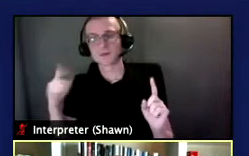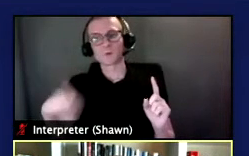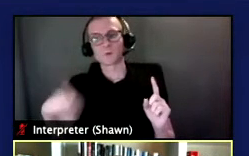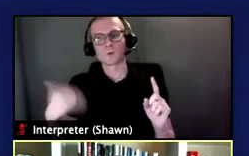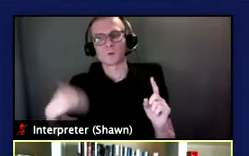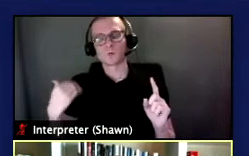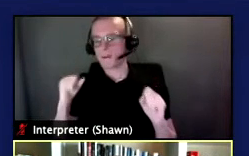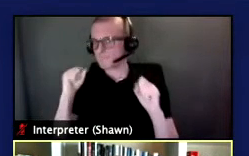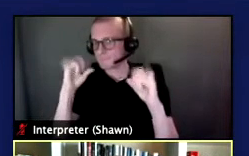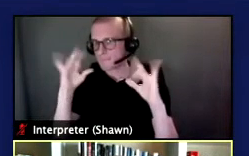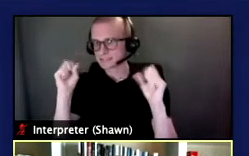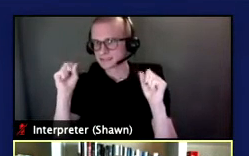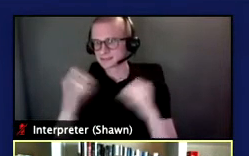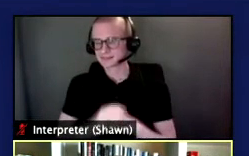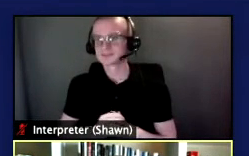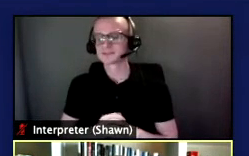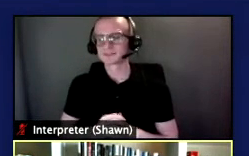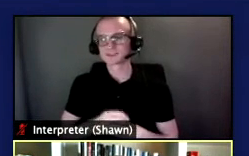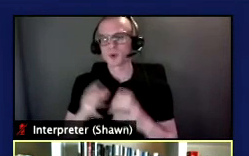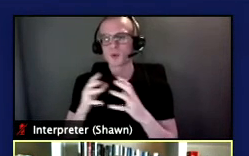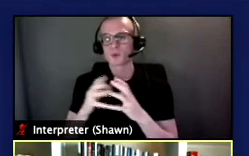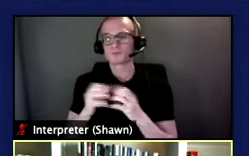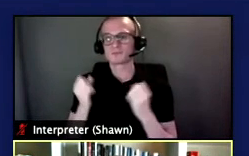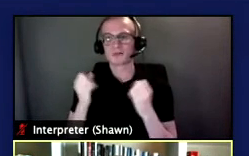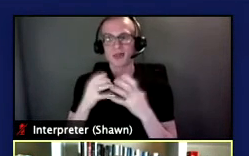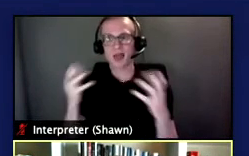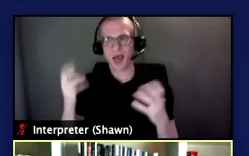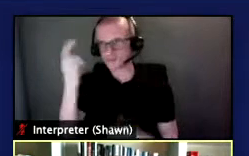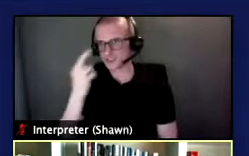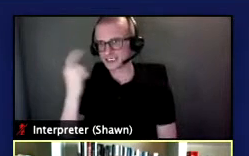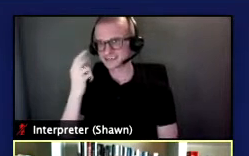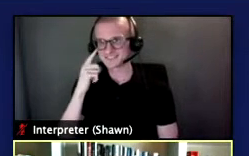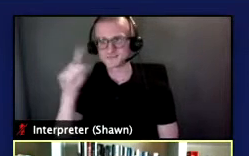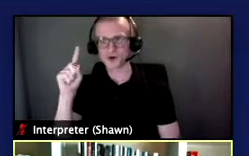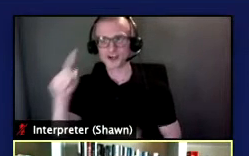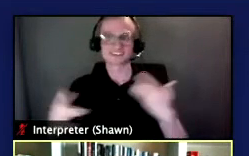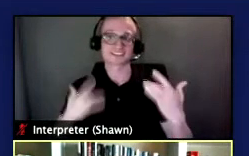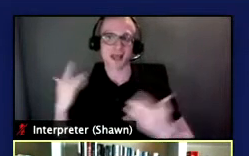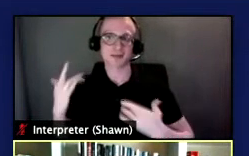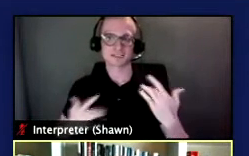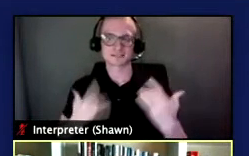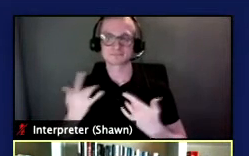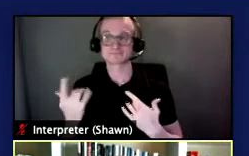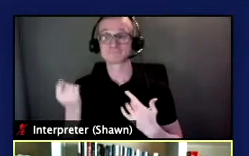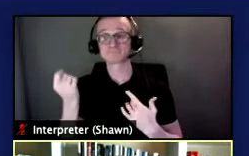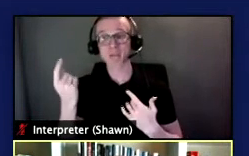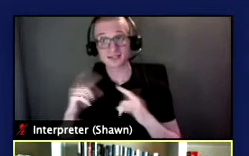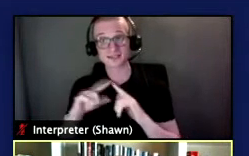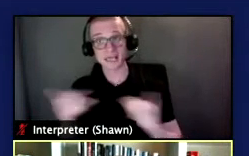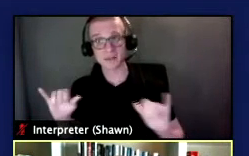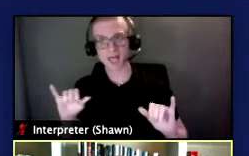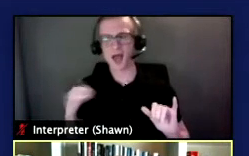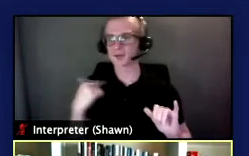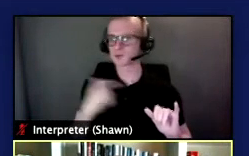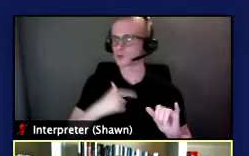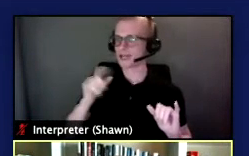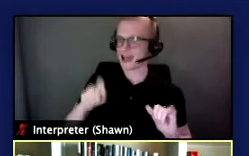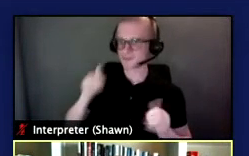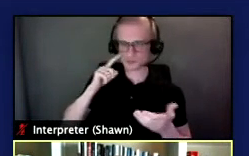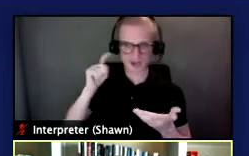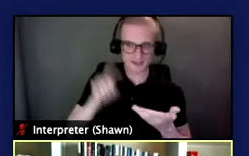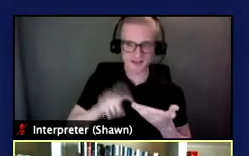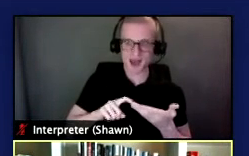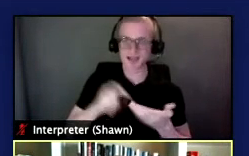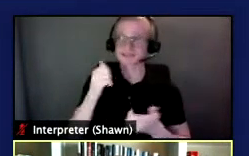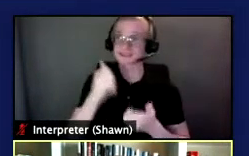there's a lot of reason for excitement. At the same time, though, recognize that each of us will be